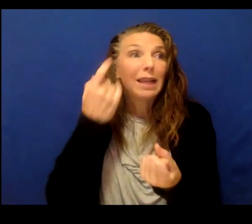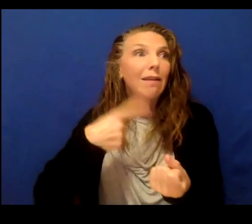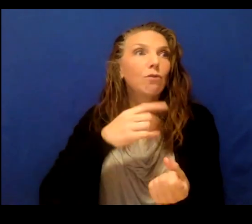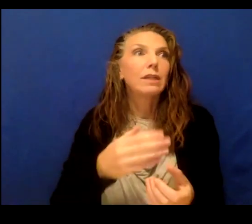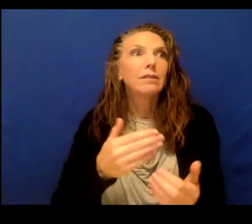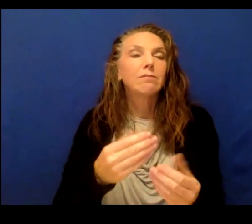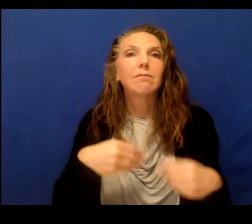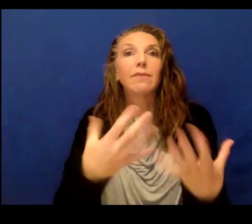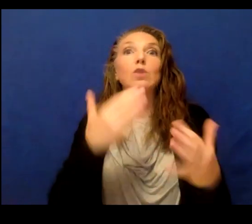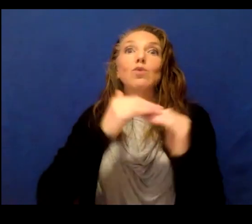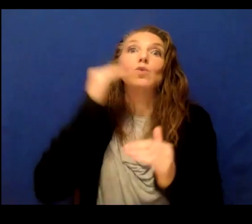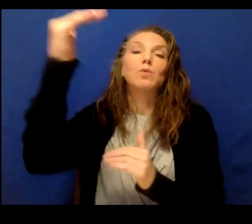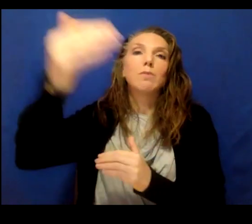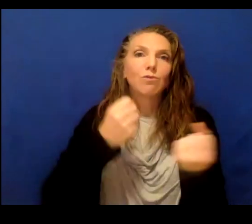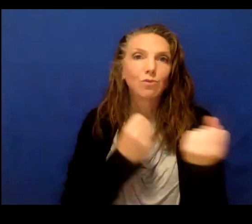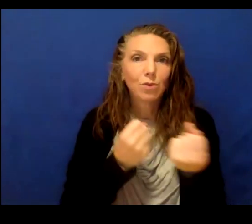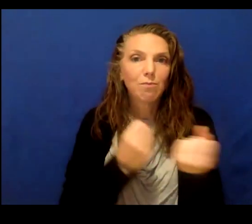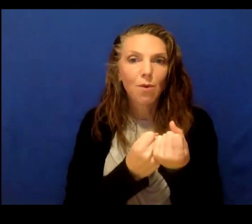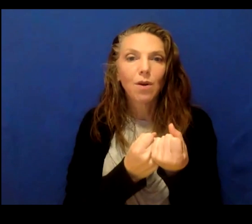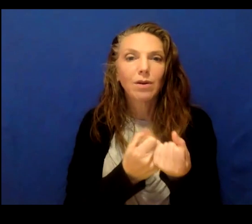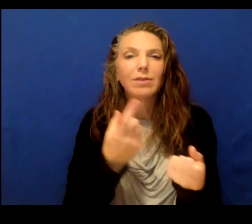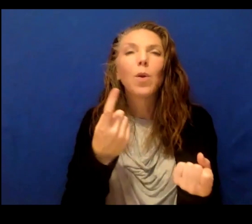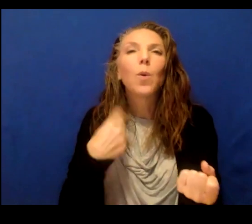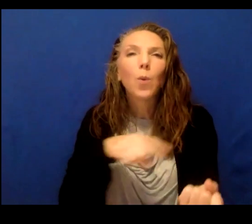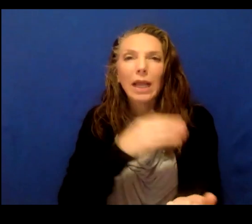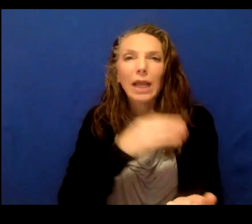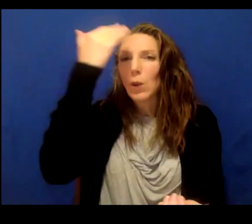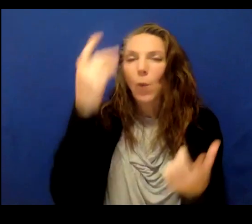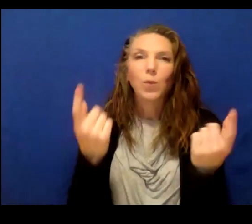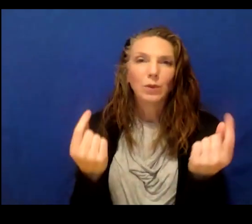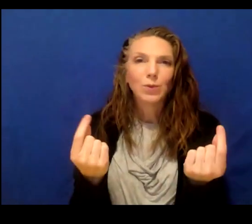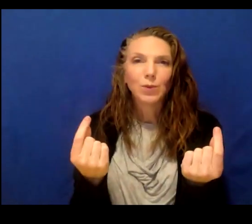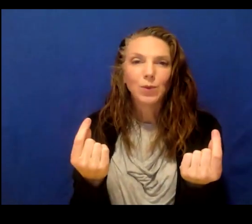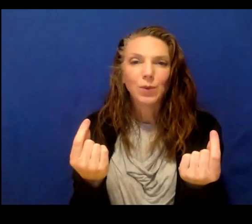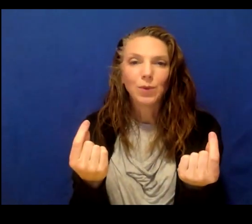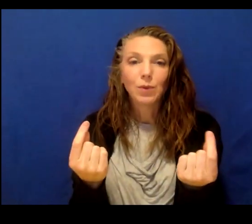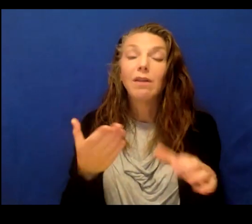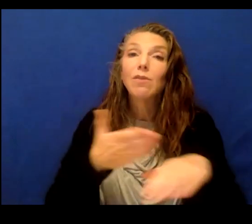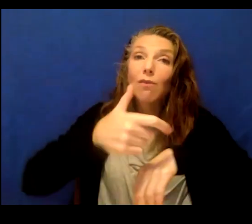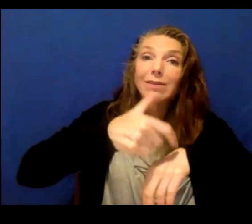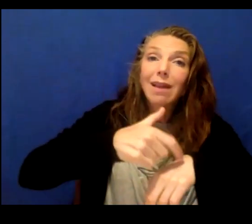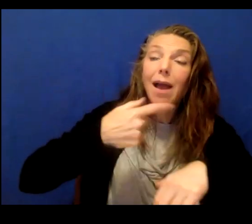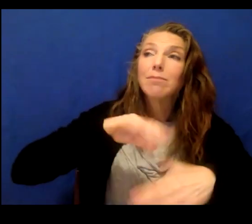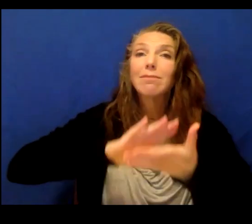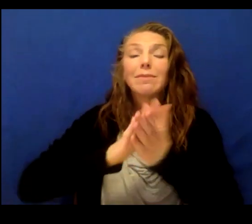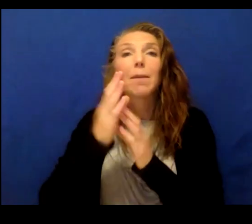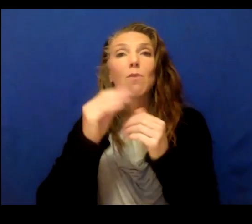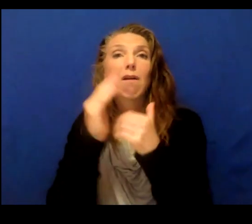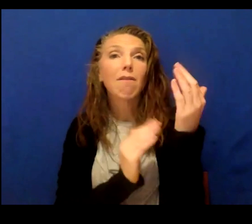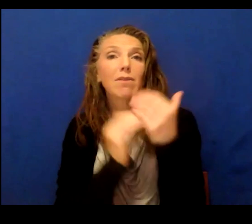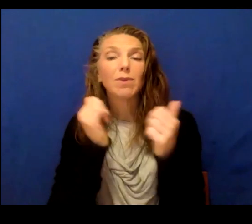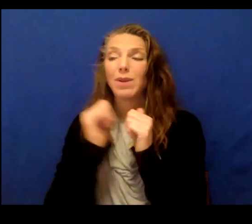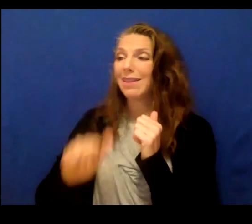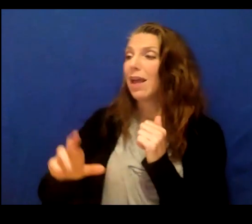much support and things like that, because we just knew where to look, especially over time as we got more comfortable with the routines